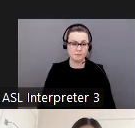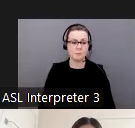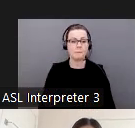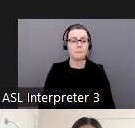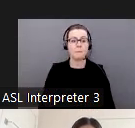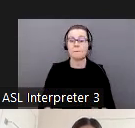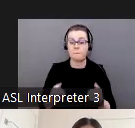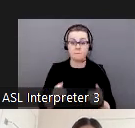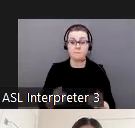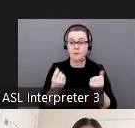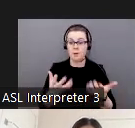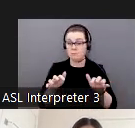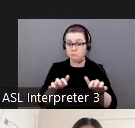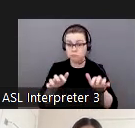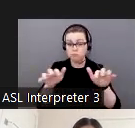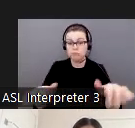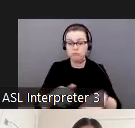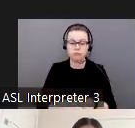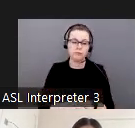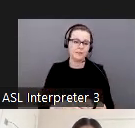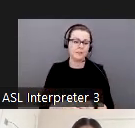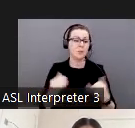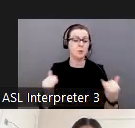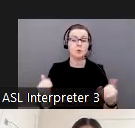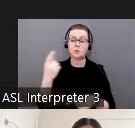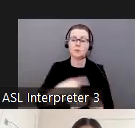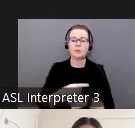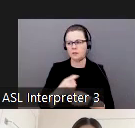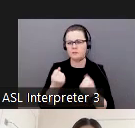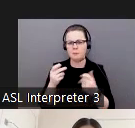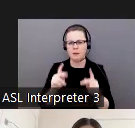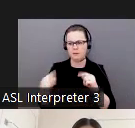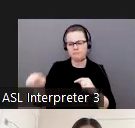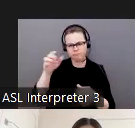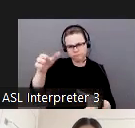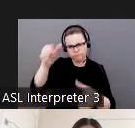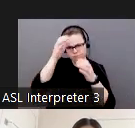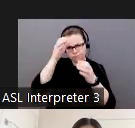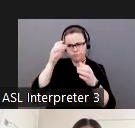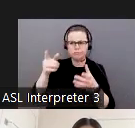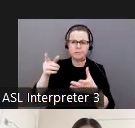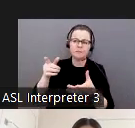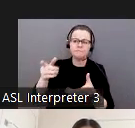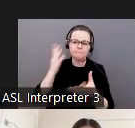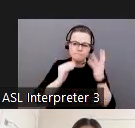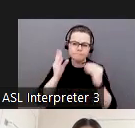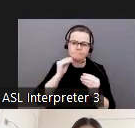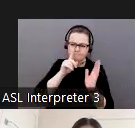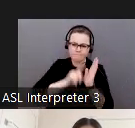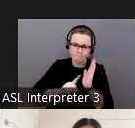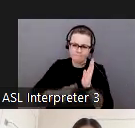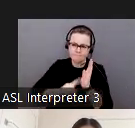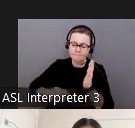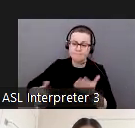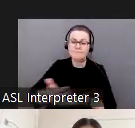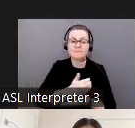prevalence, we have some very knowledgeable people today that have contributed to the gathering of data around this issue. It is known